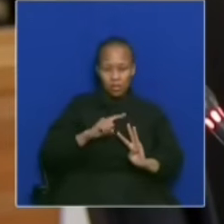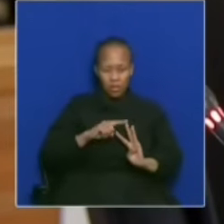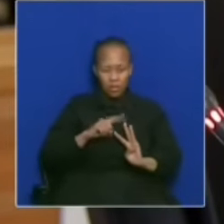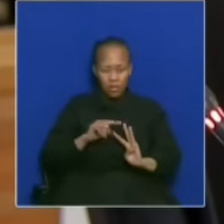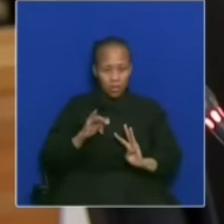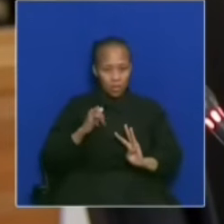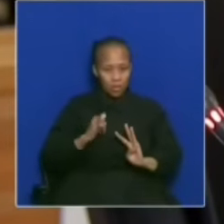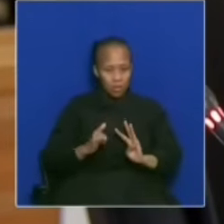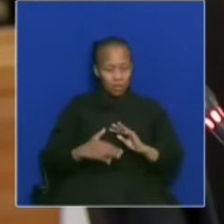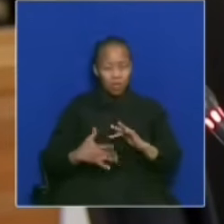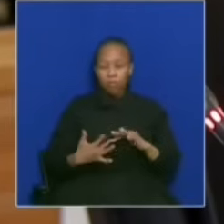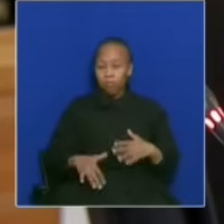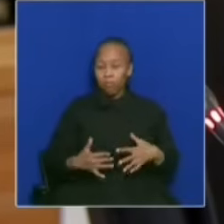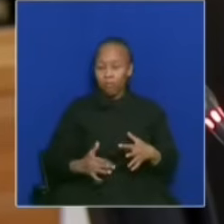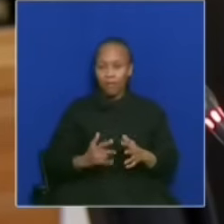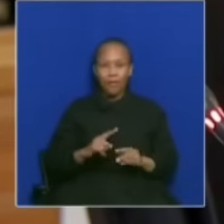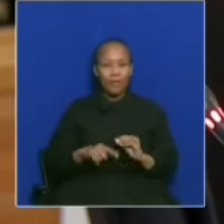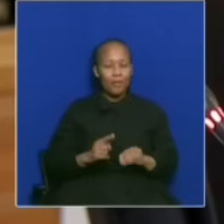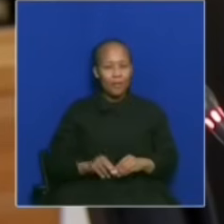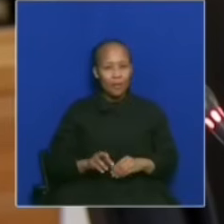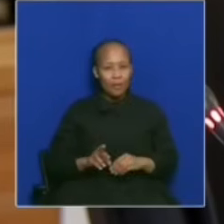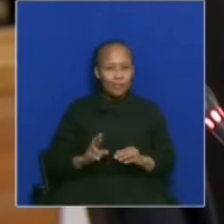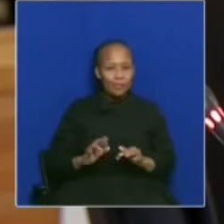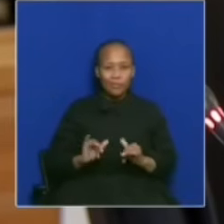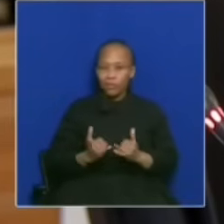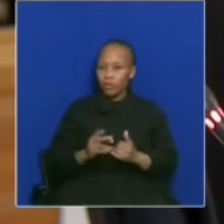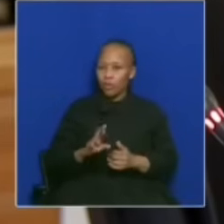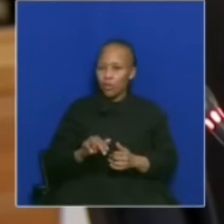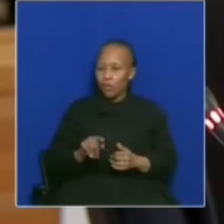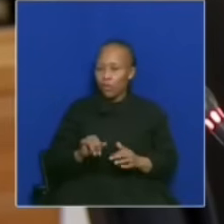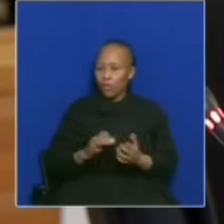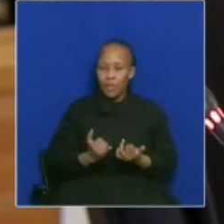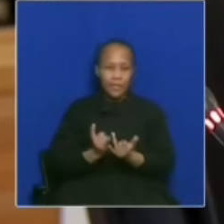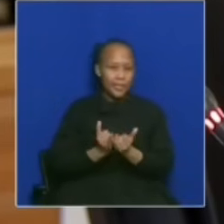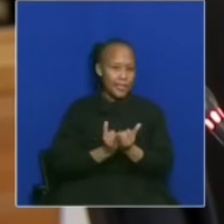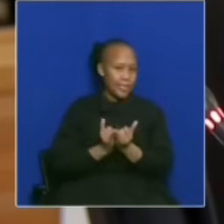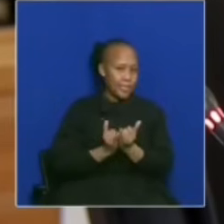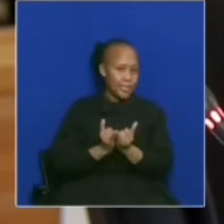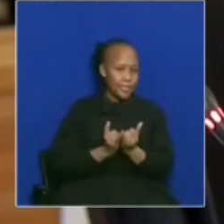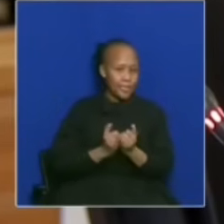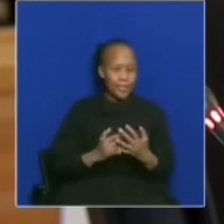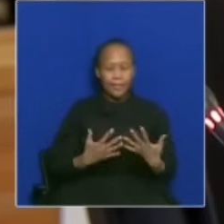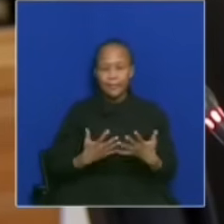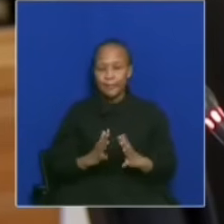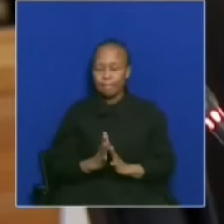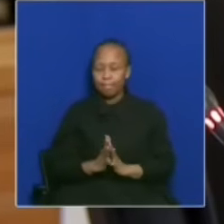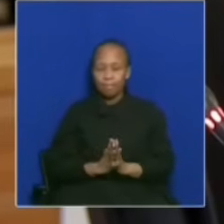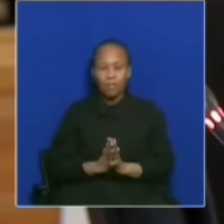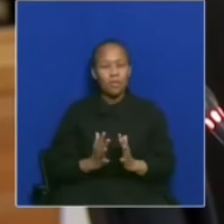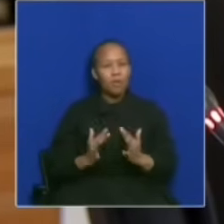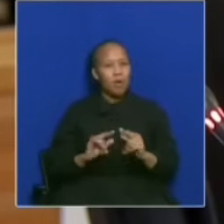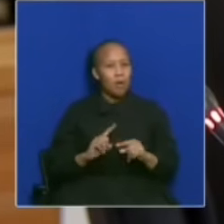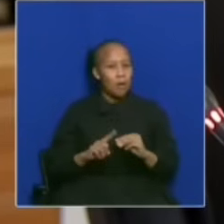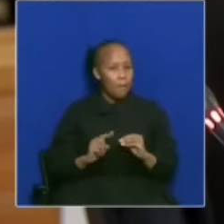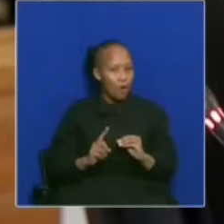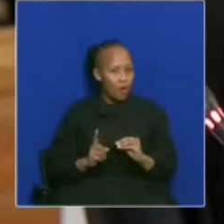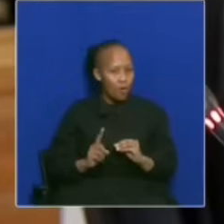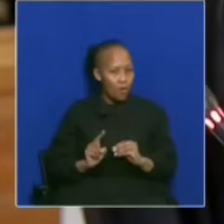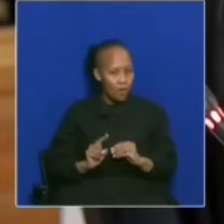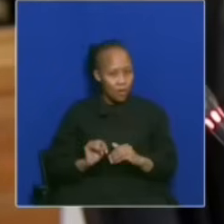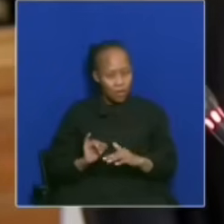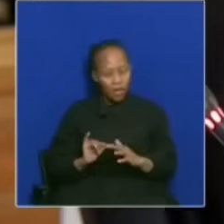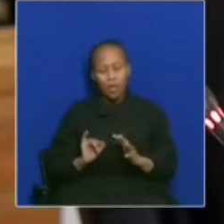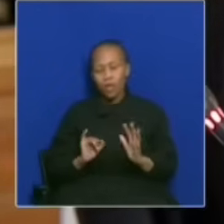competitors, he is particularly unenthusiastic about general attempts to crack down on